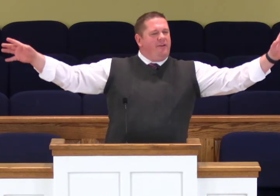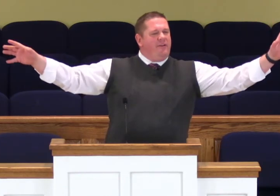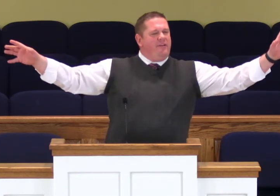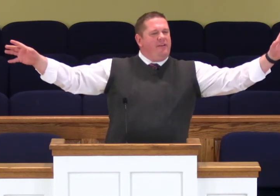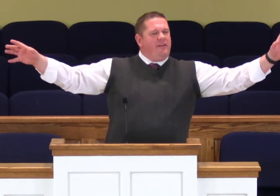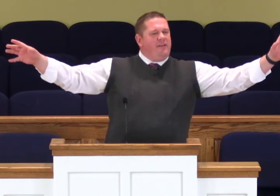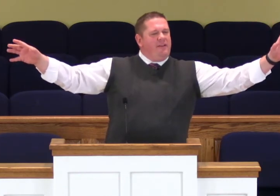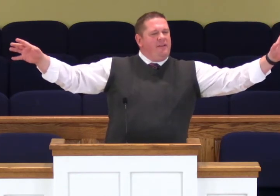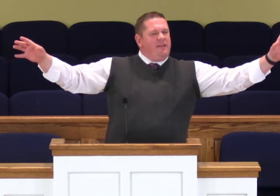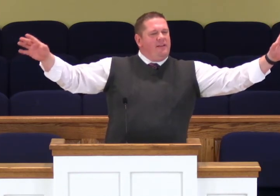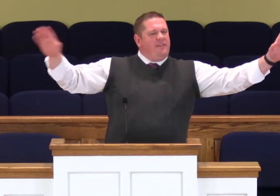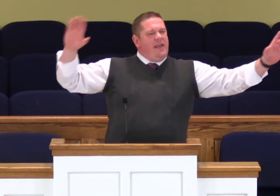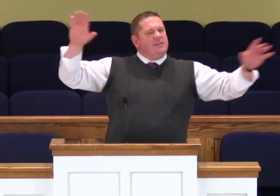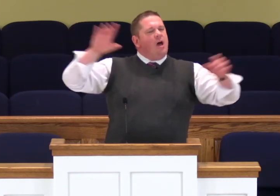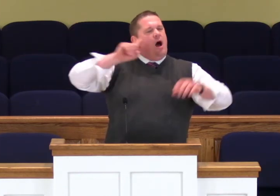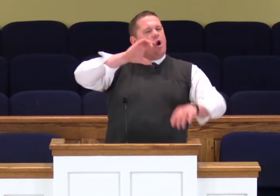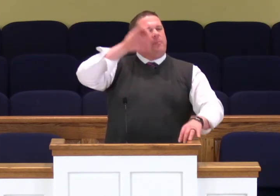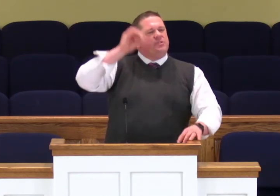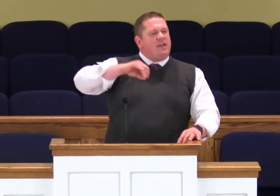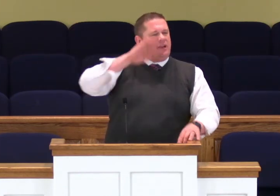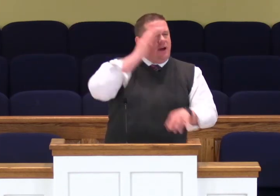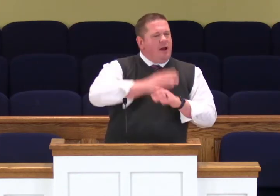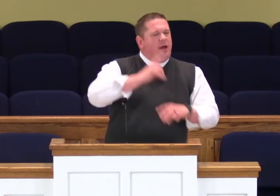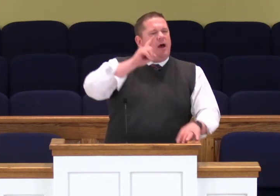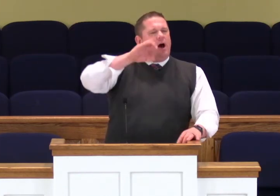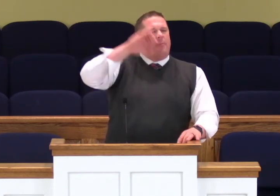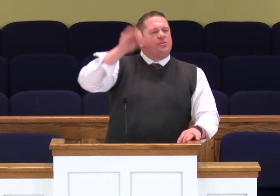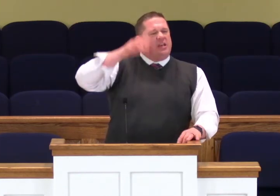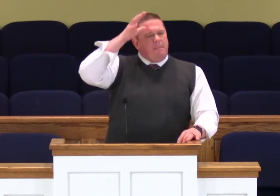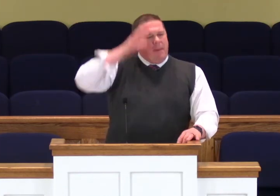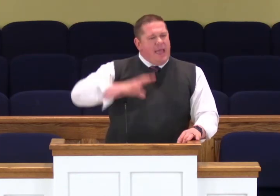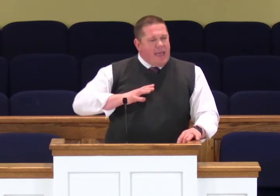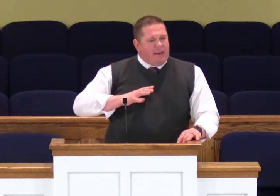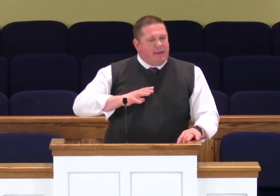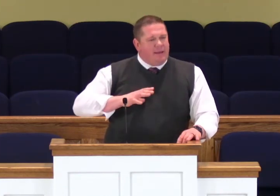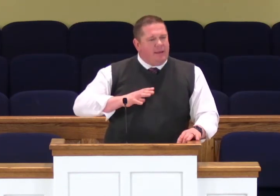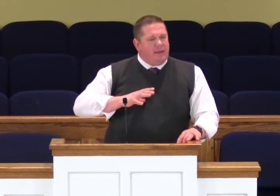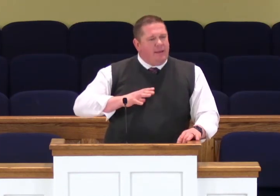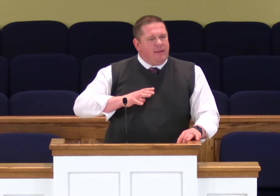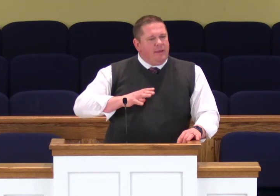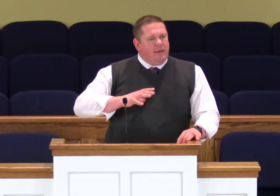clear that his 100% God, 100% man,